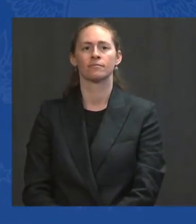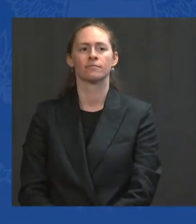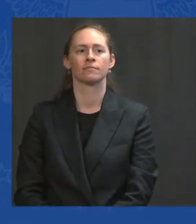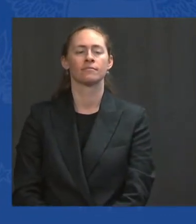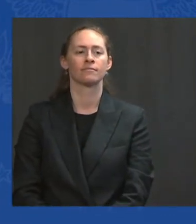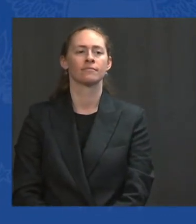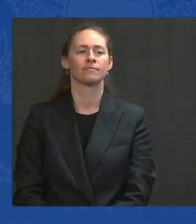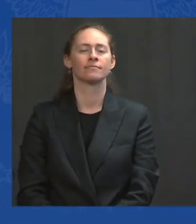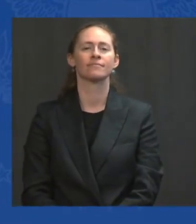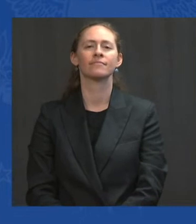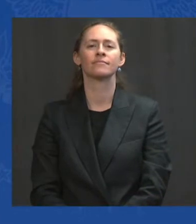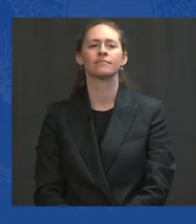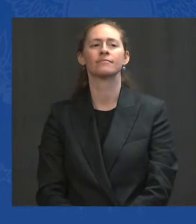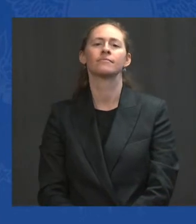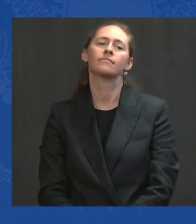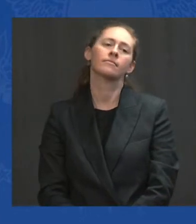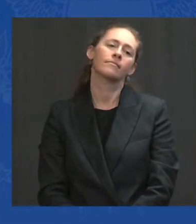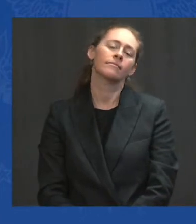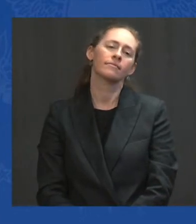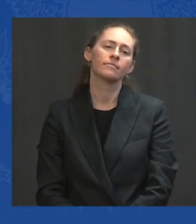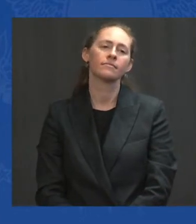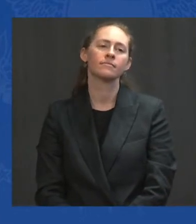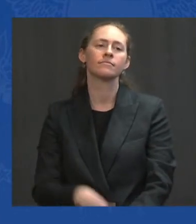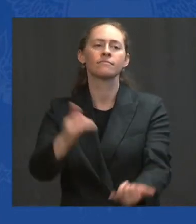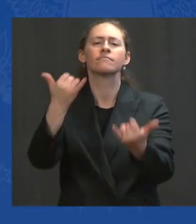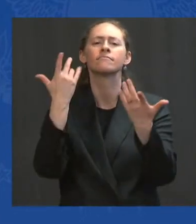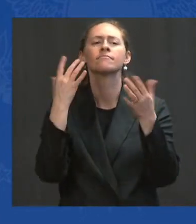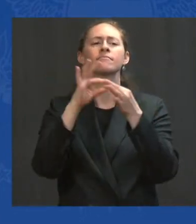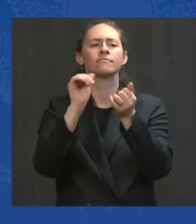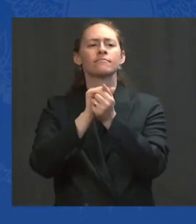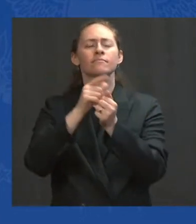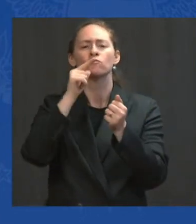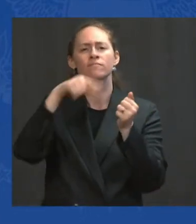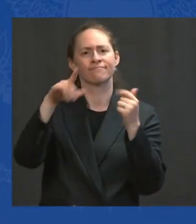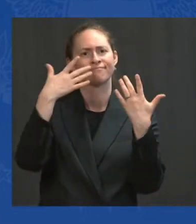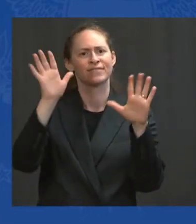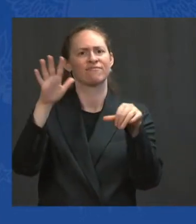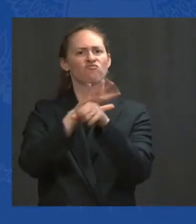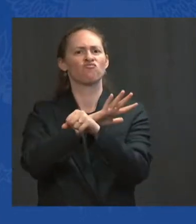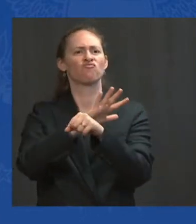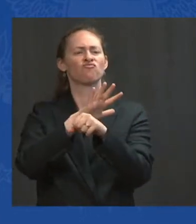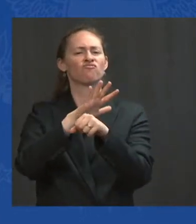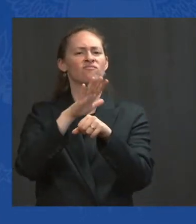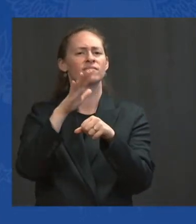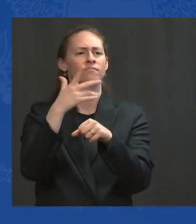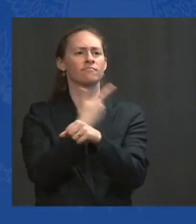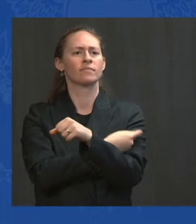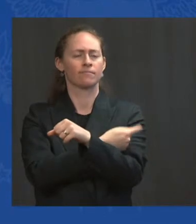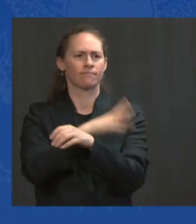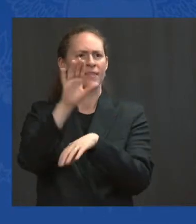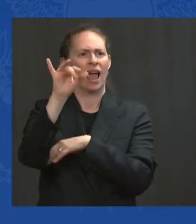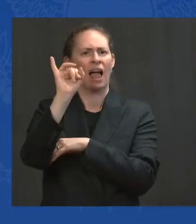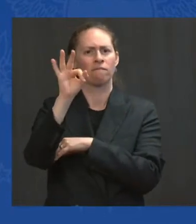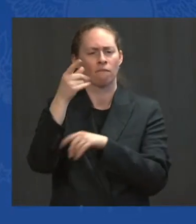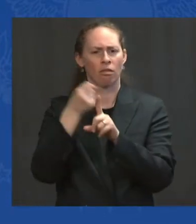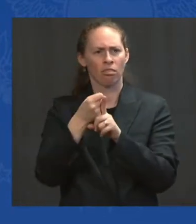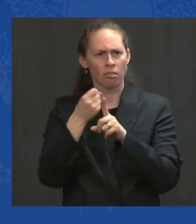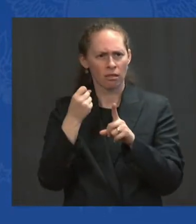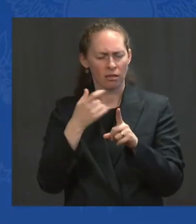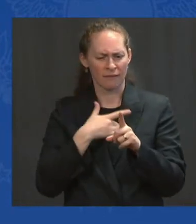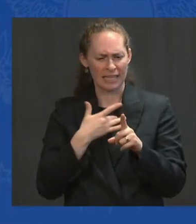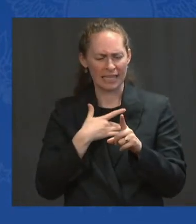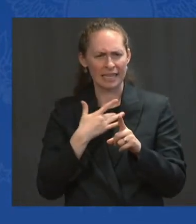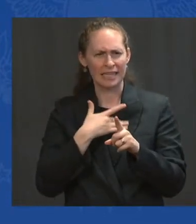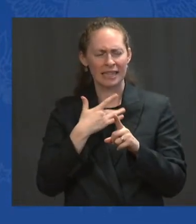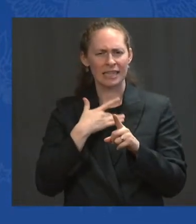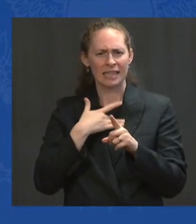Caitlin. Our current guidance for fully vaccinated people is that if you have symptoms that could suggest COVID-19, that you should